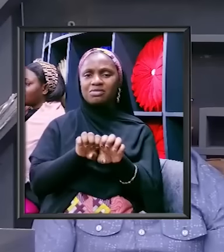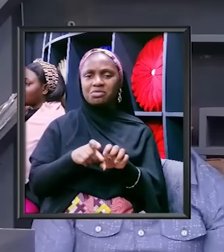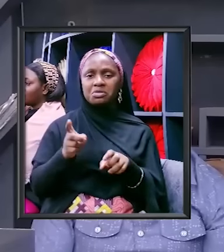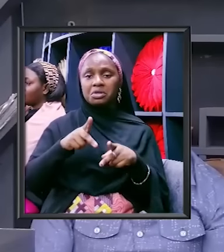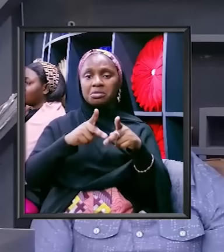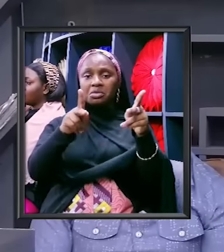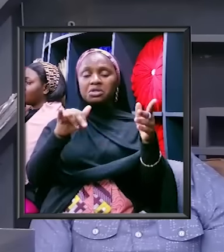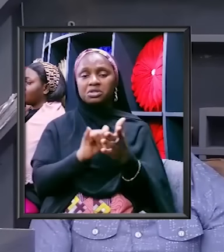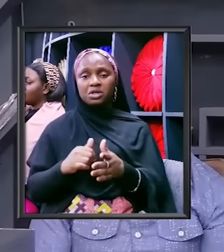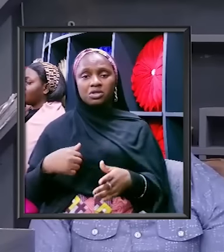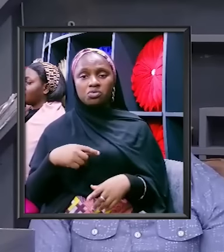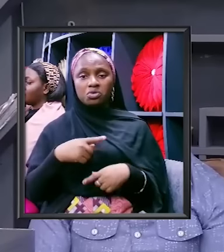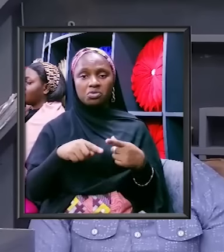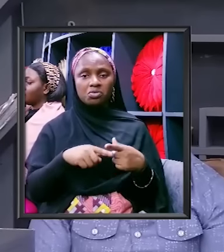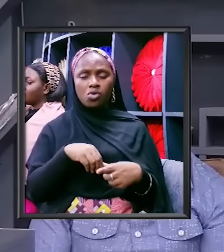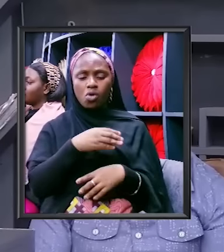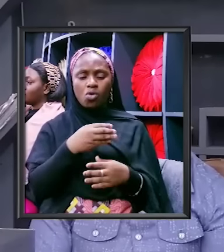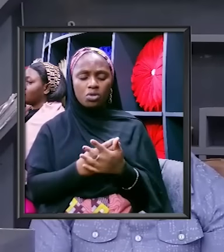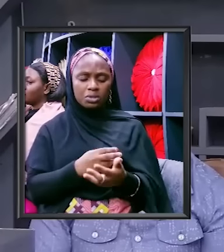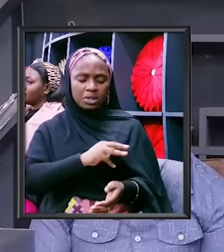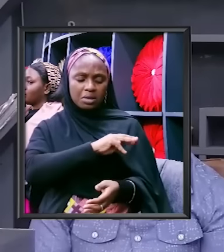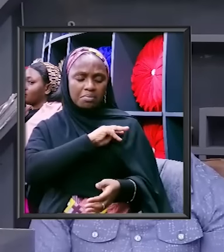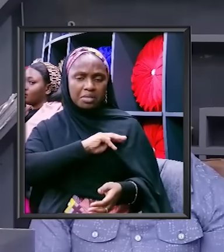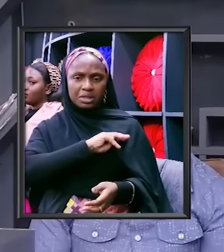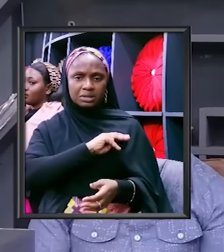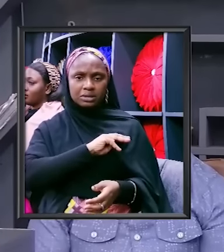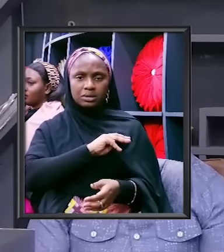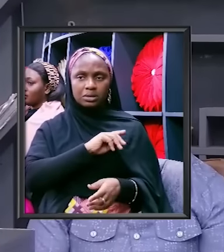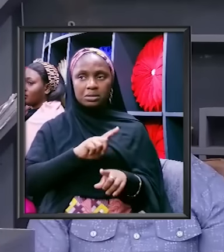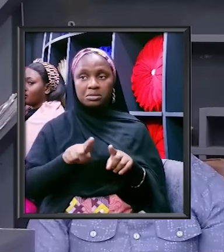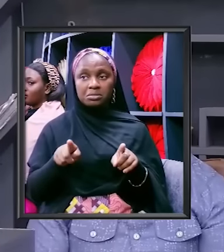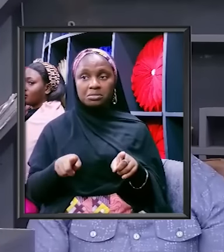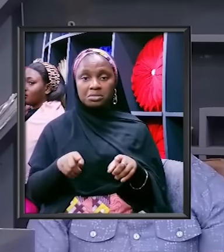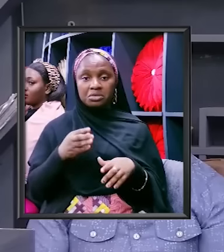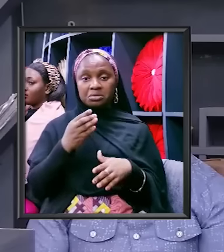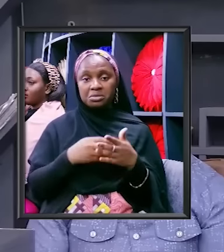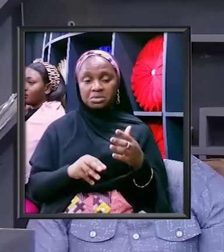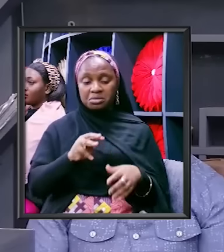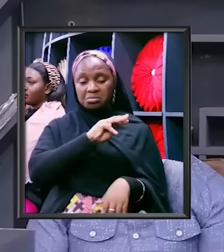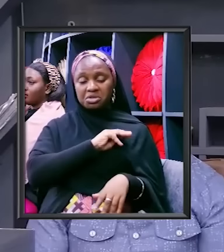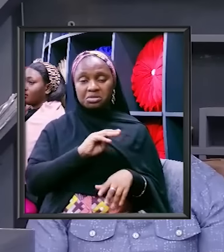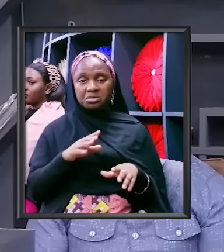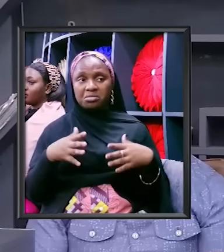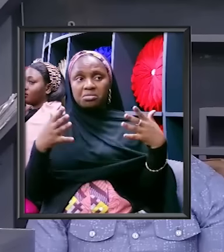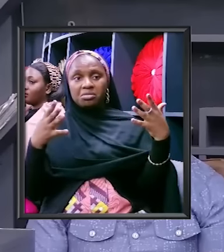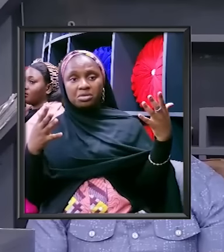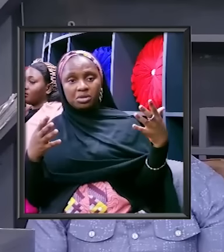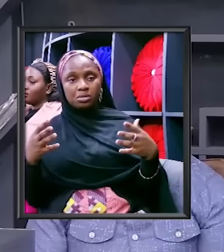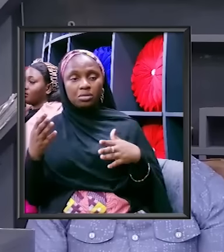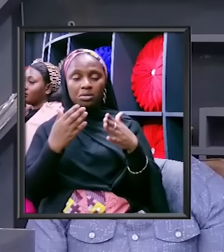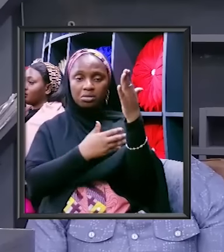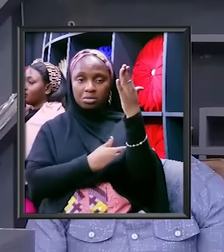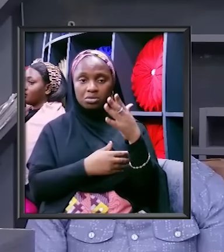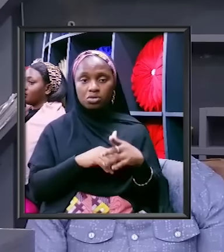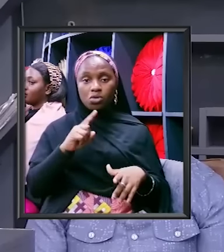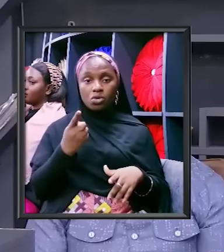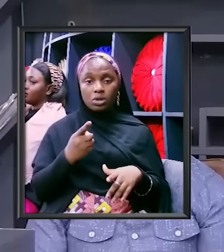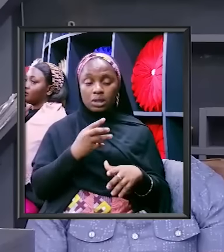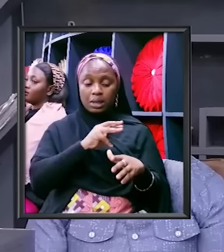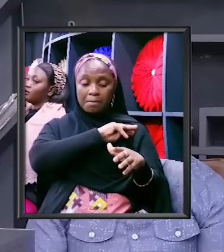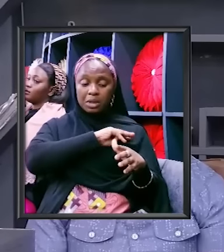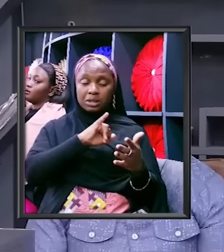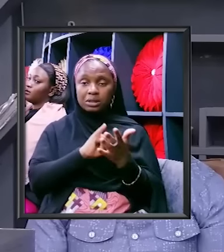where we go, the ministers, the heads okay, of but some ministers, they carry themselves like say they be demigod. Now only one minister where